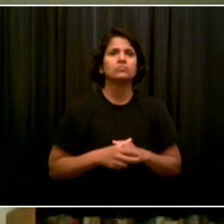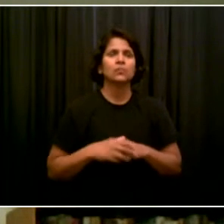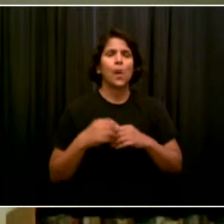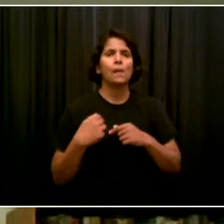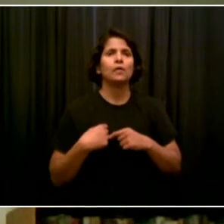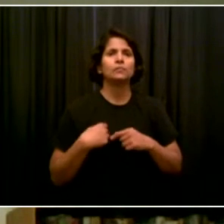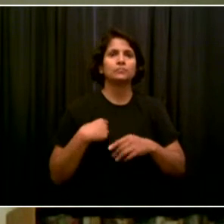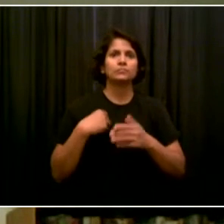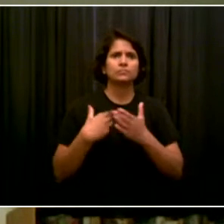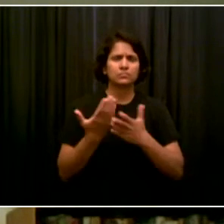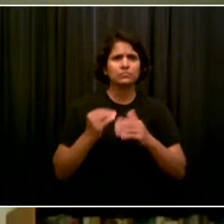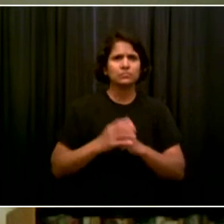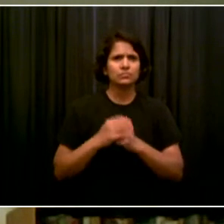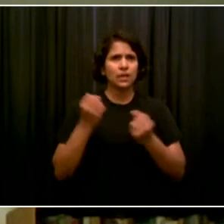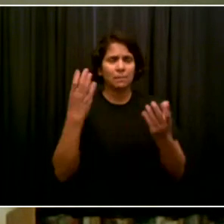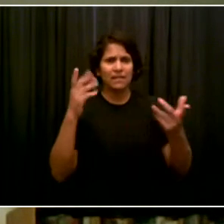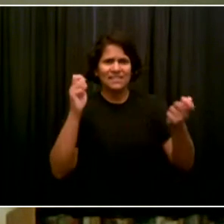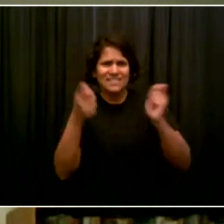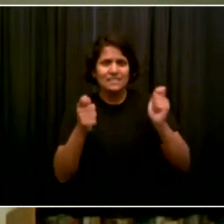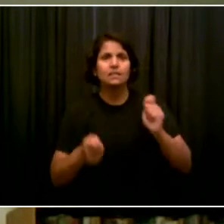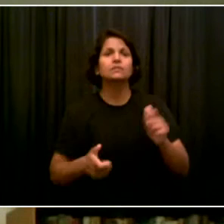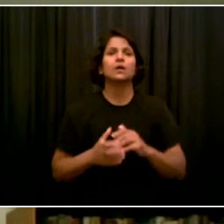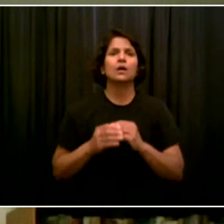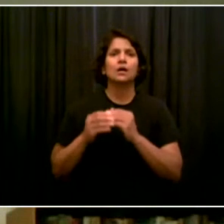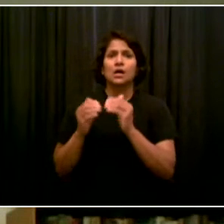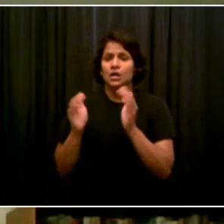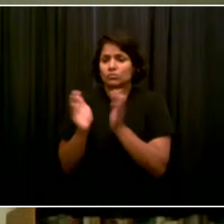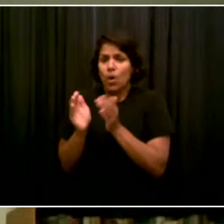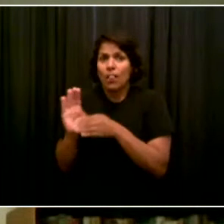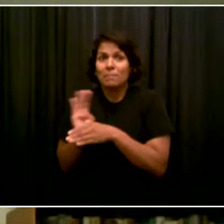very serious pressure on our roadways and on our city.